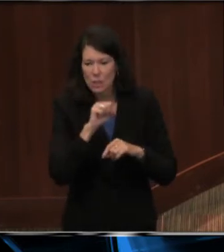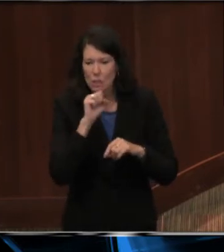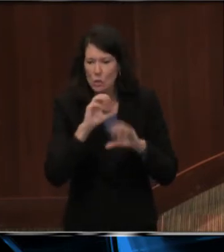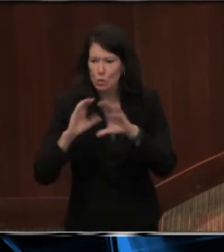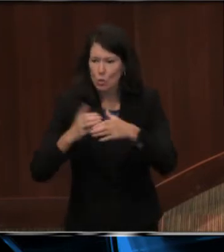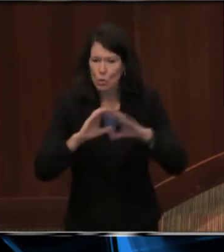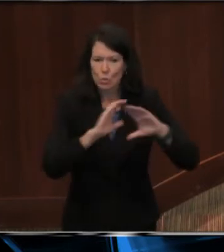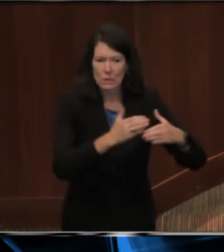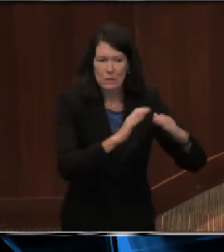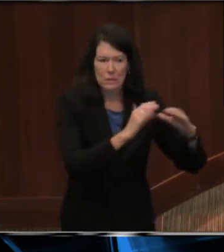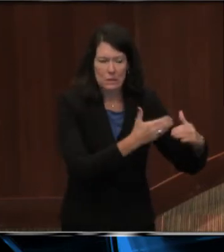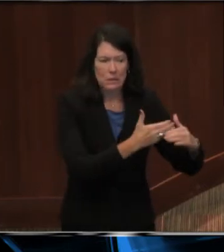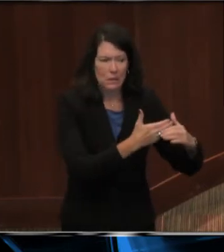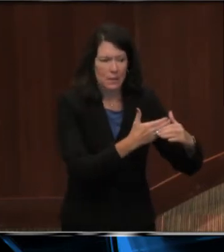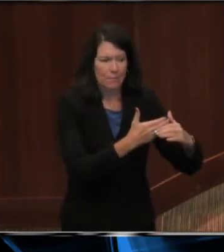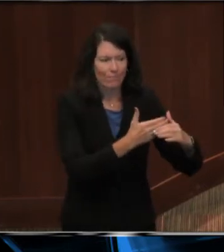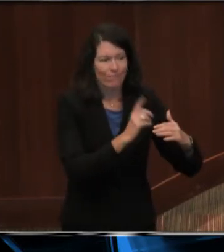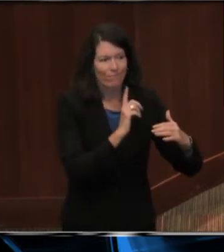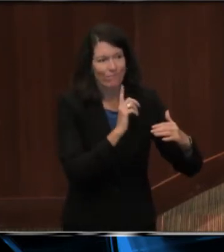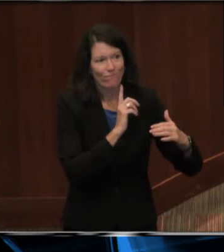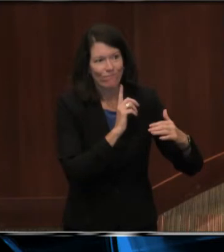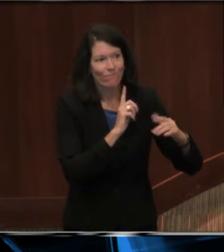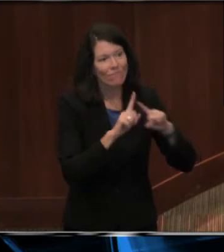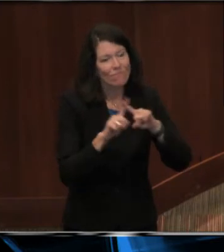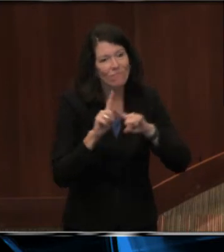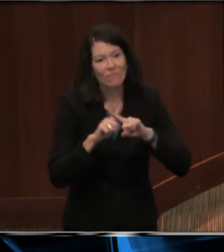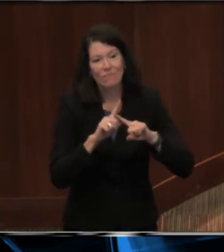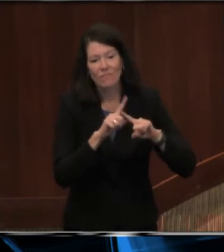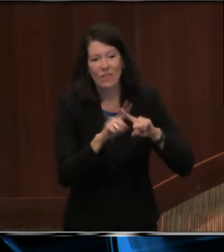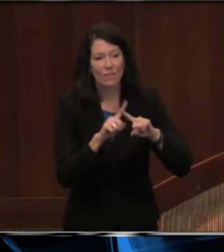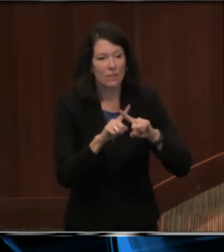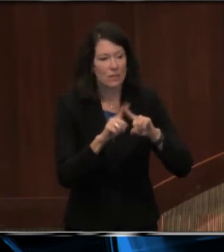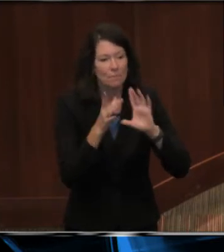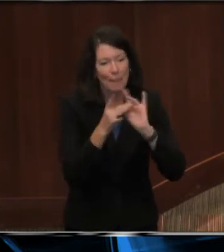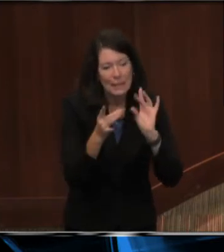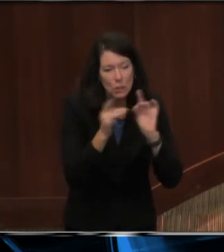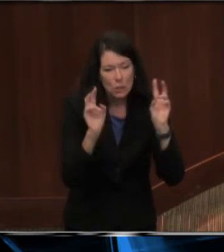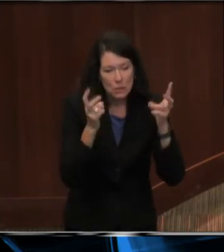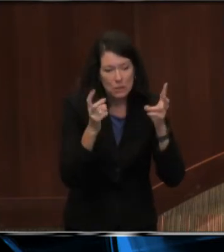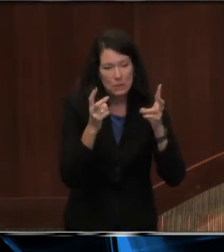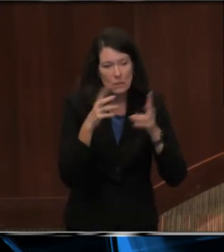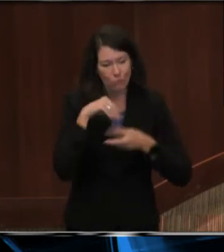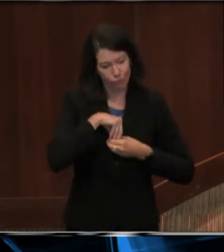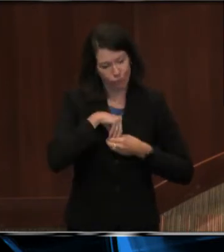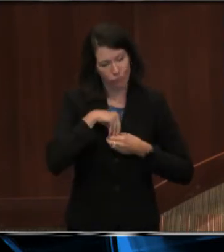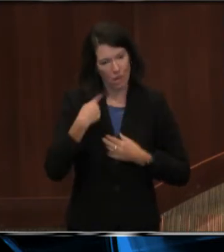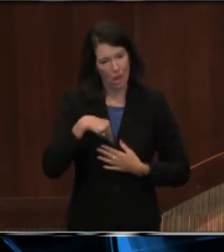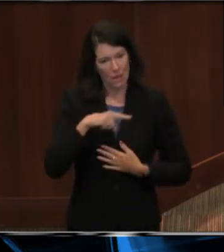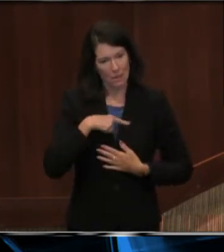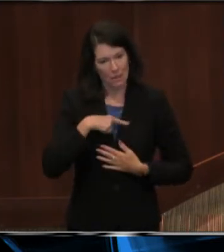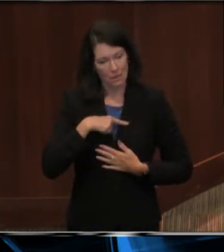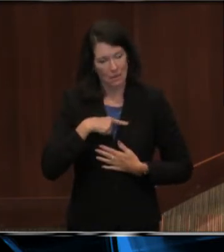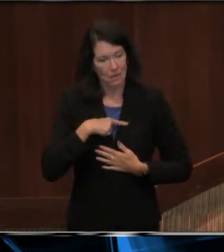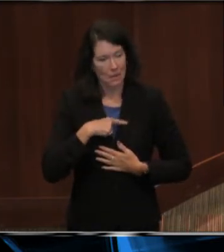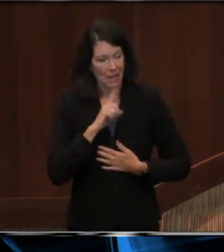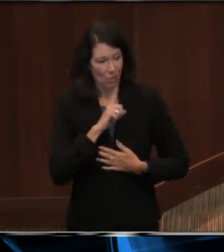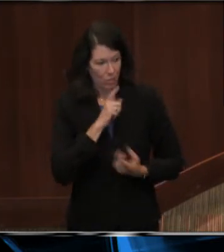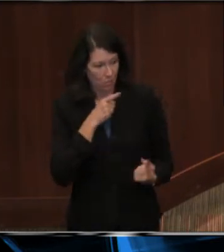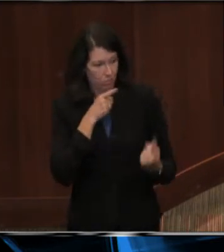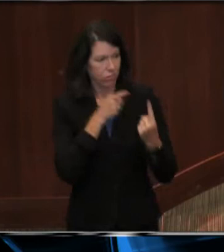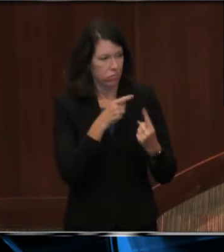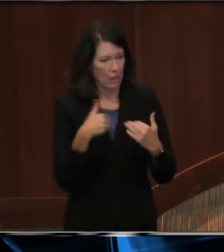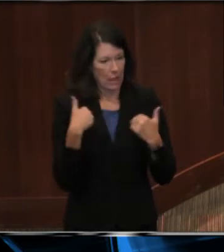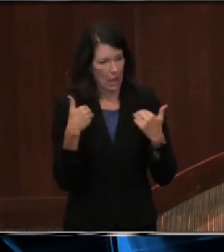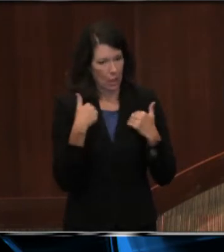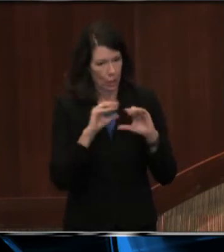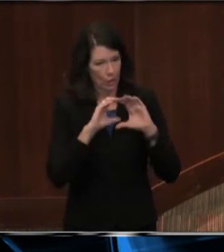demographics and groups, different messages resonate with us. And this is really targeted towards that